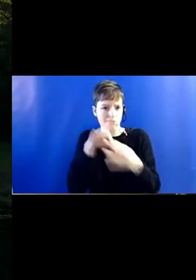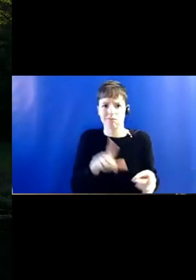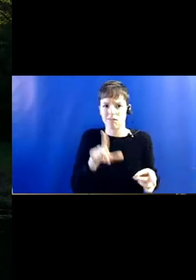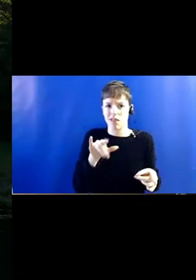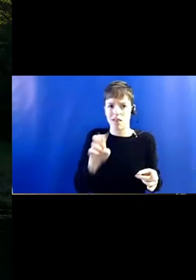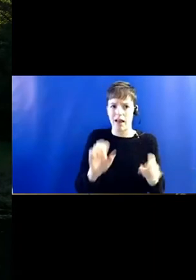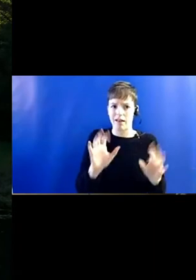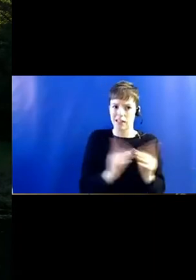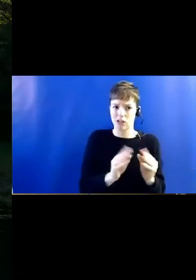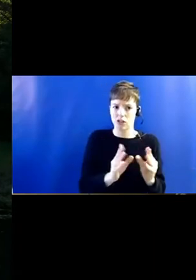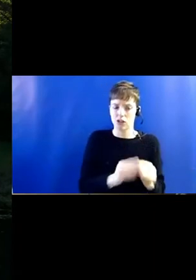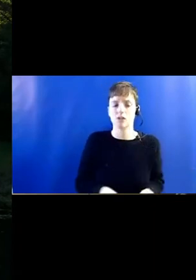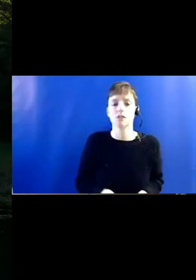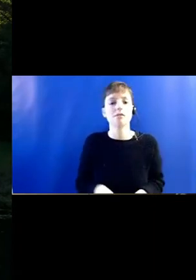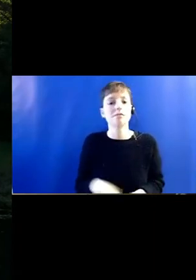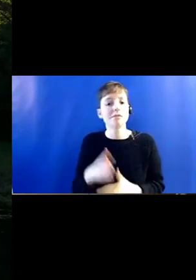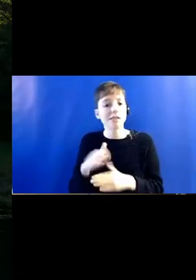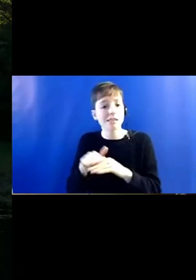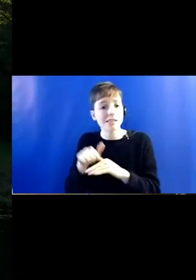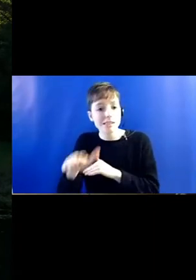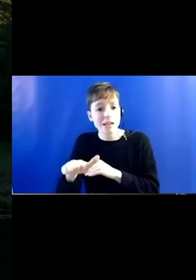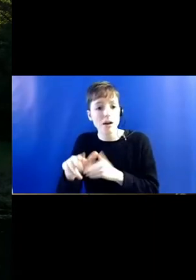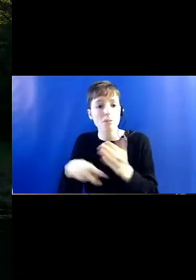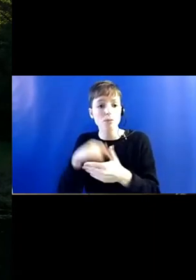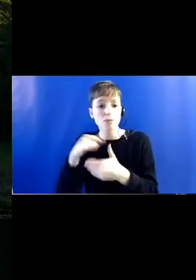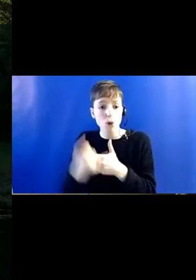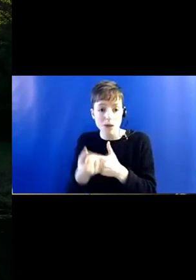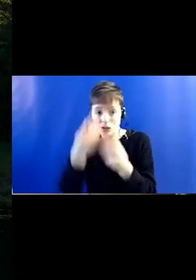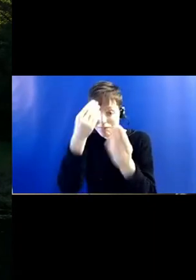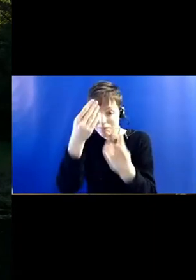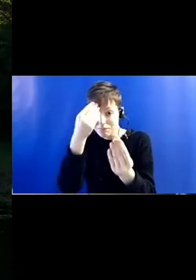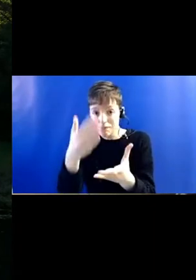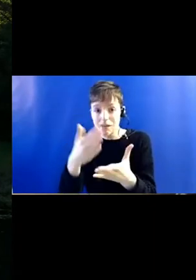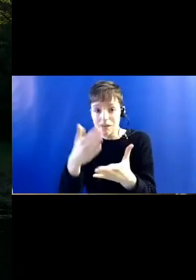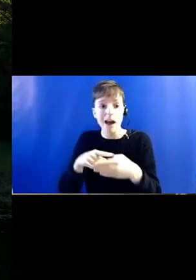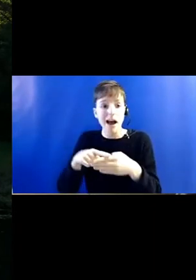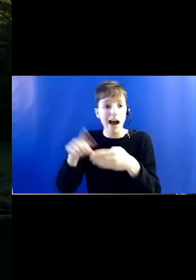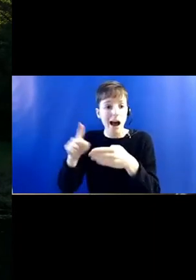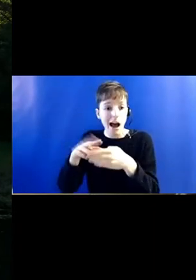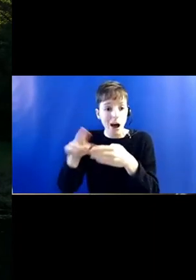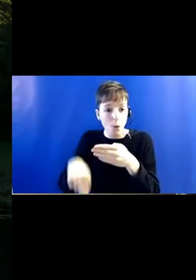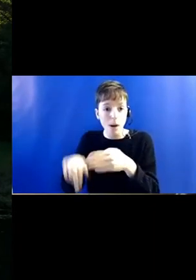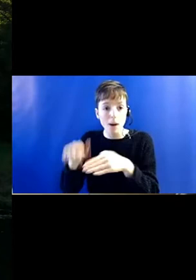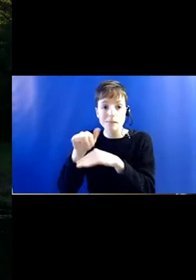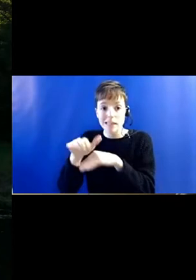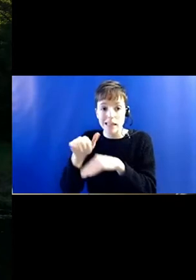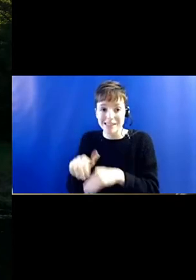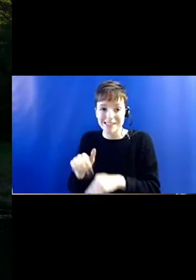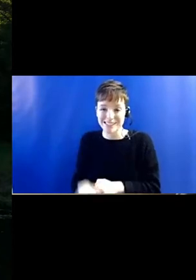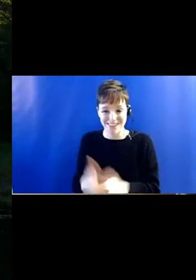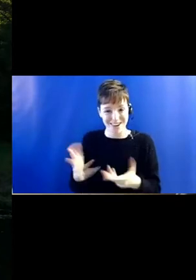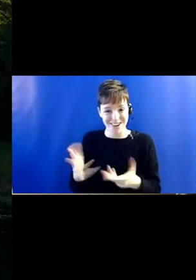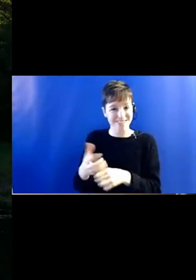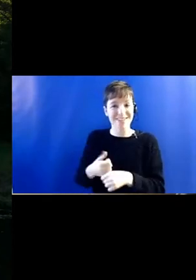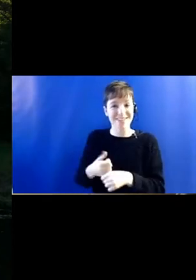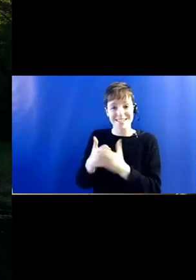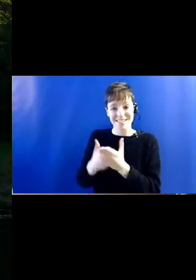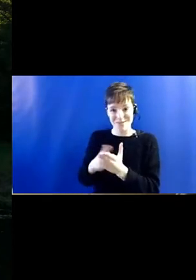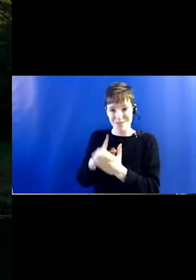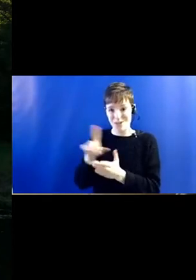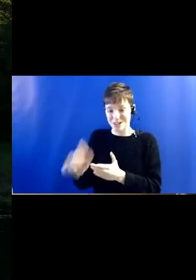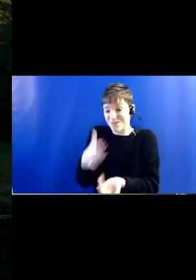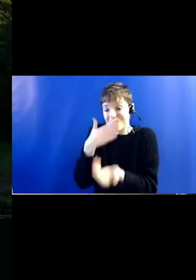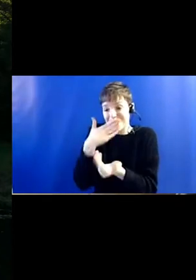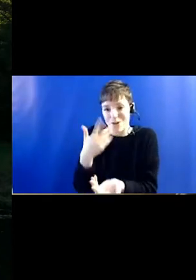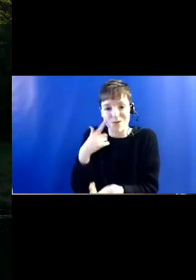share our project materials and outcomes, and have already received a question, so thank you for the question. We